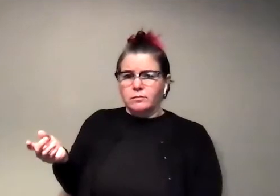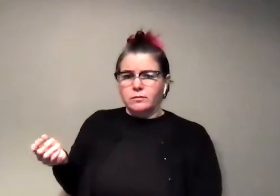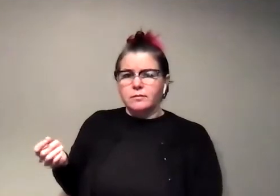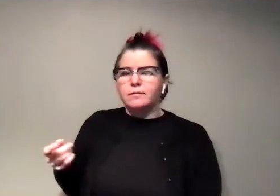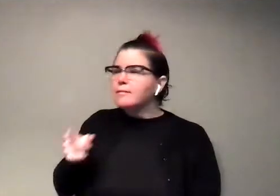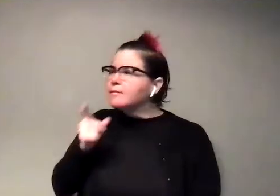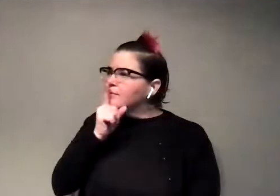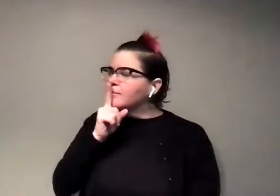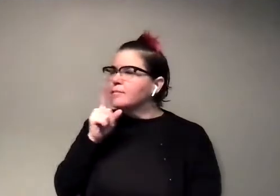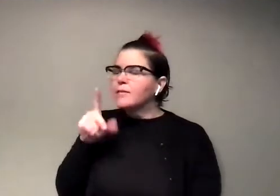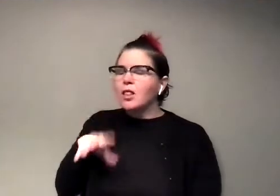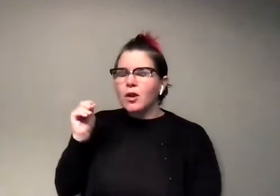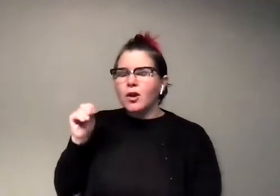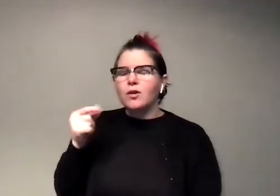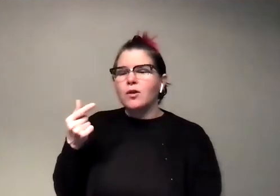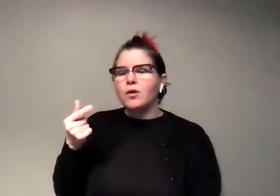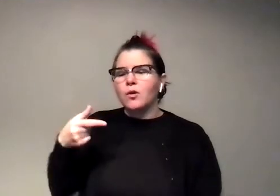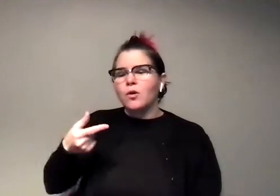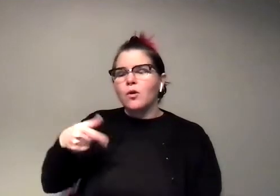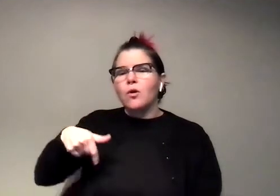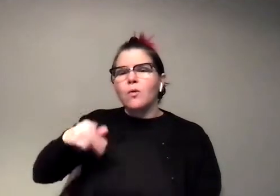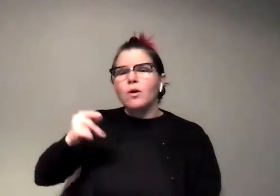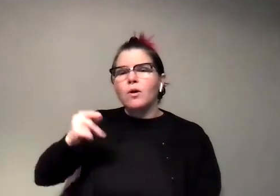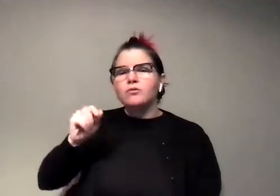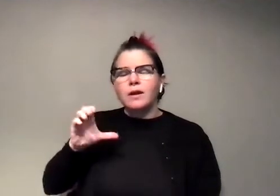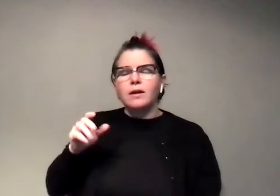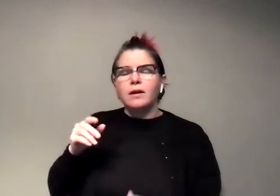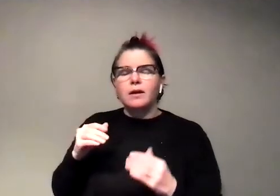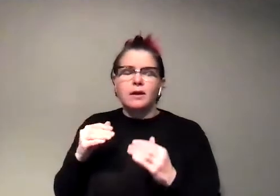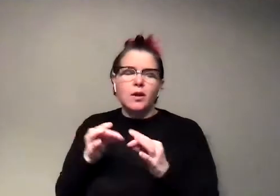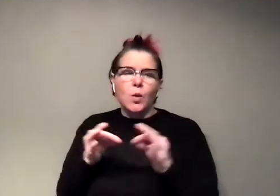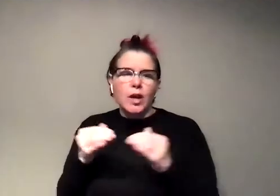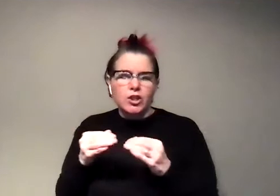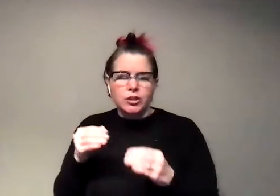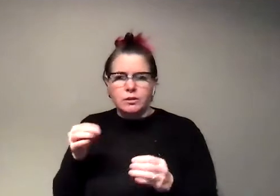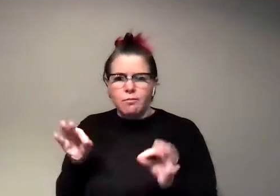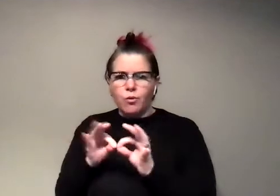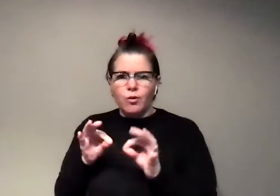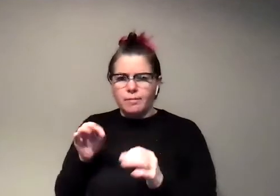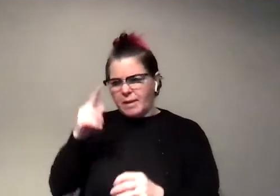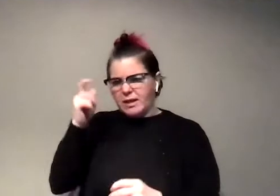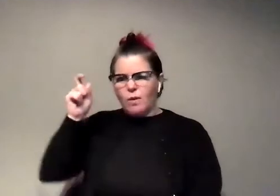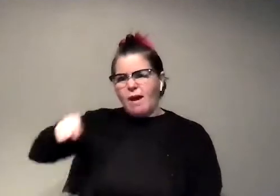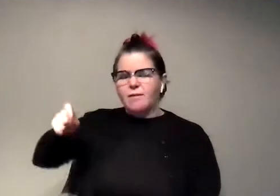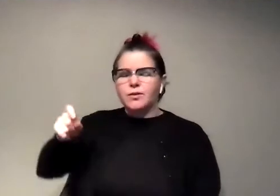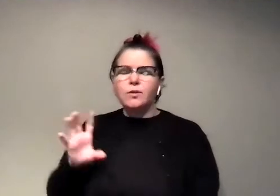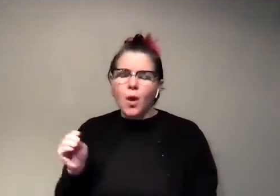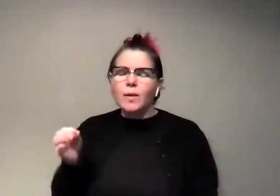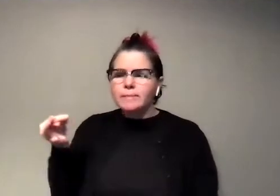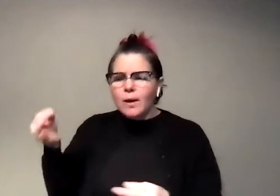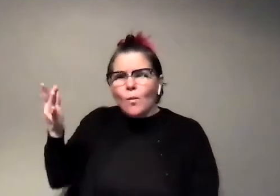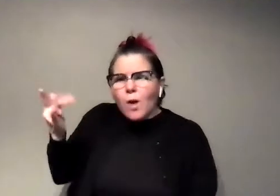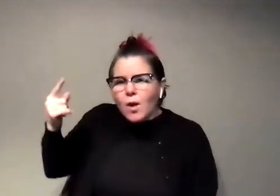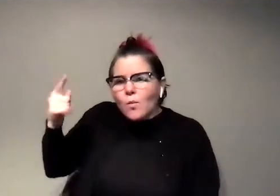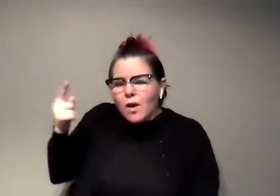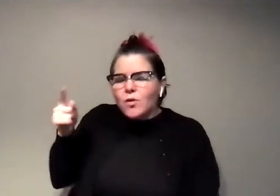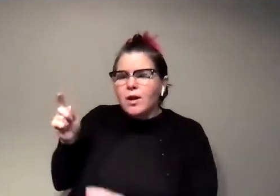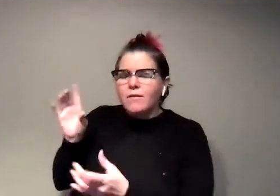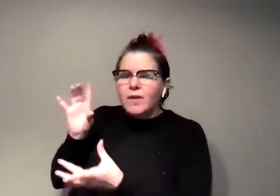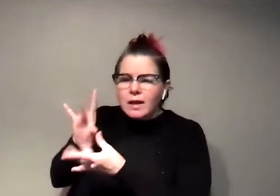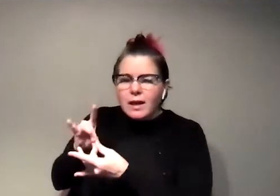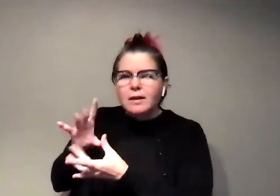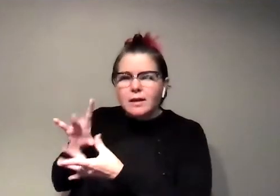learn the quadratic equation just because you have to learn it. This is why you learn it, you Mm, know, and always making sure to like connect it to things